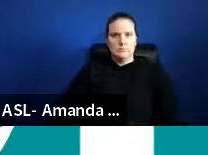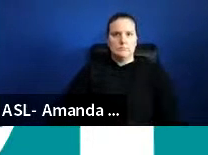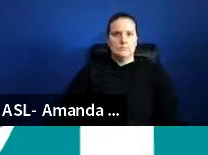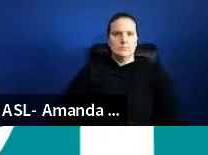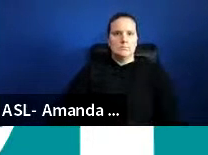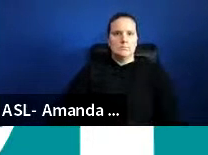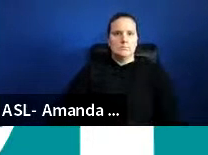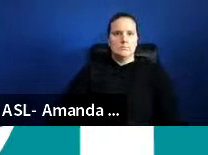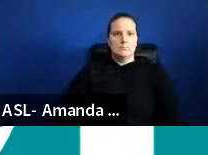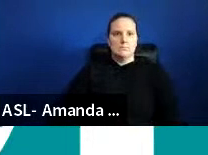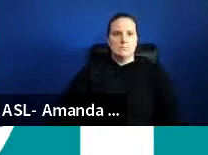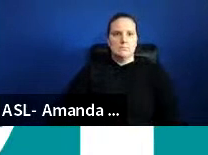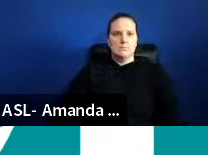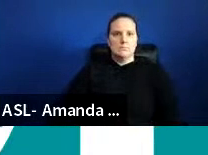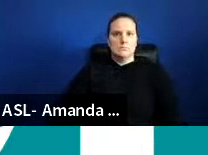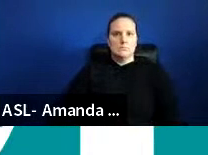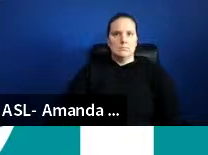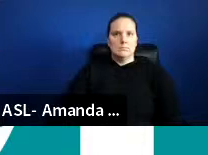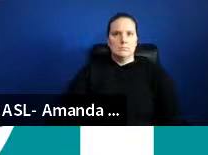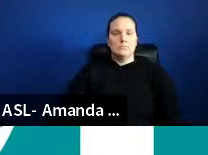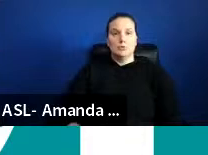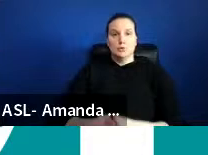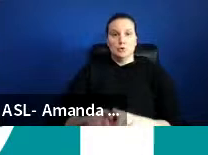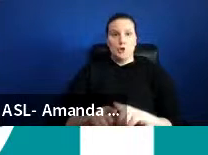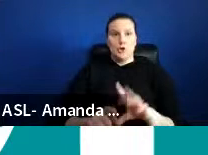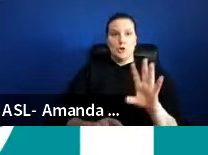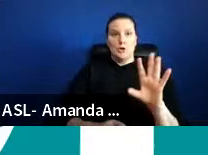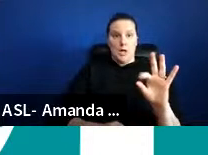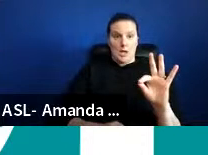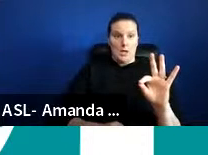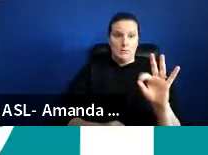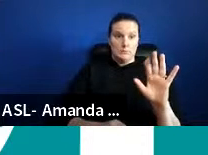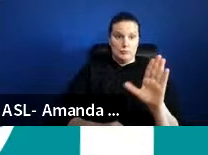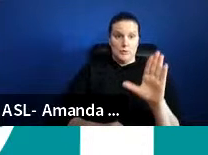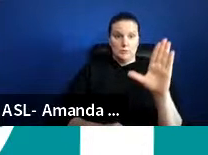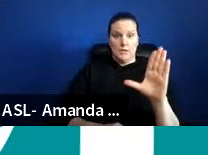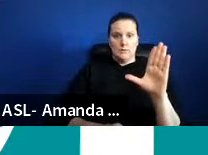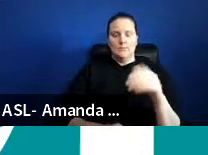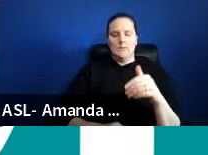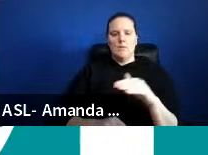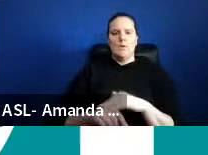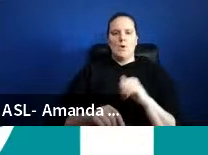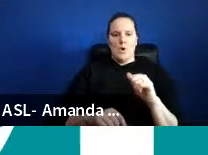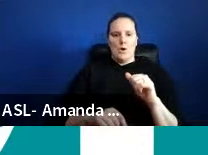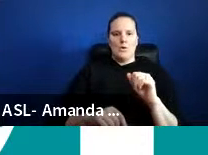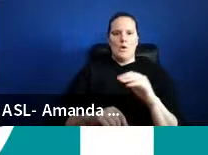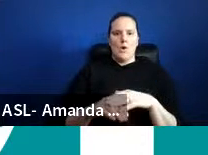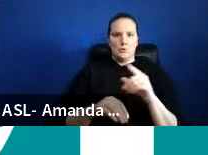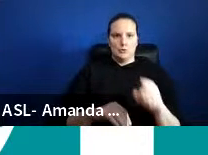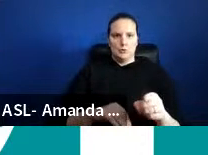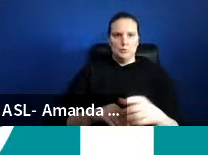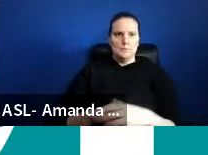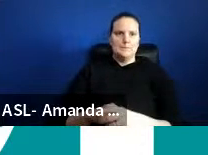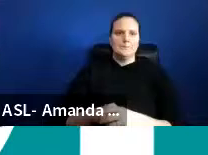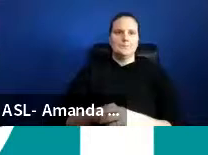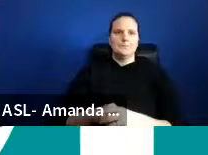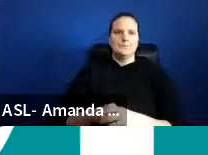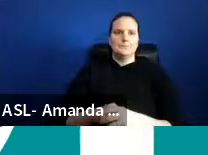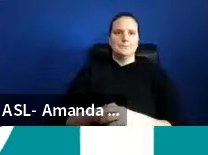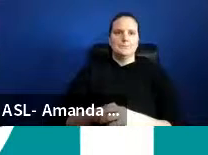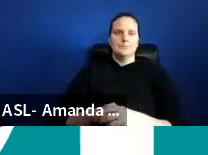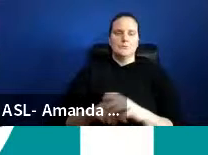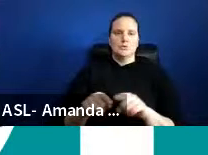701376. Please remember to dial *9 to raise your hand. I'll call on you. Please